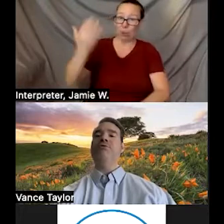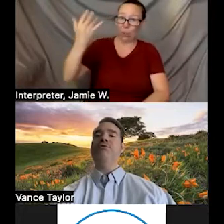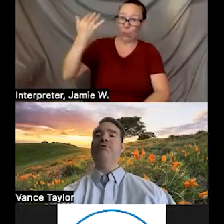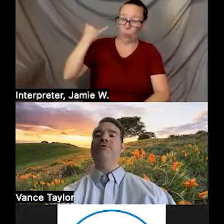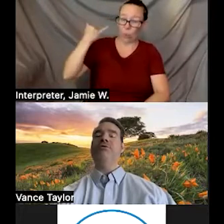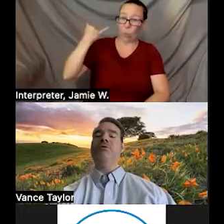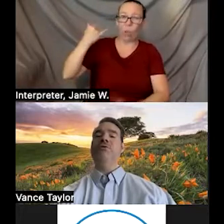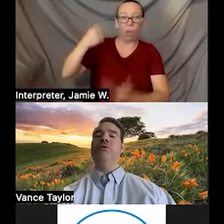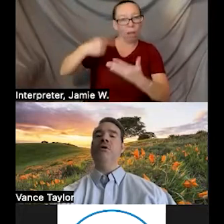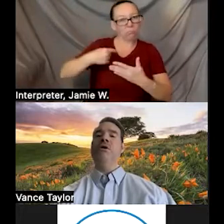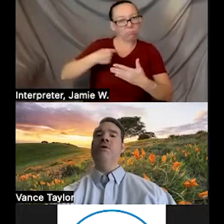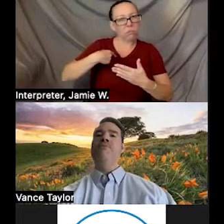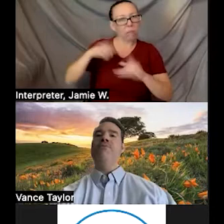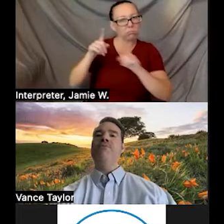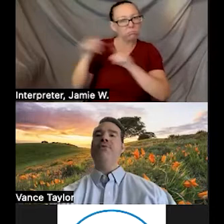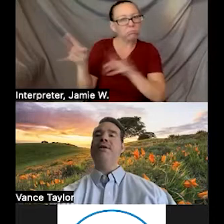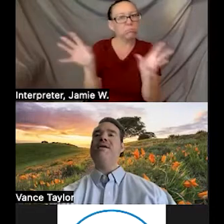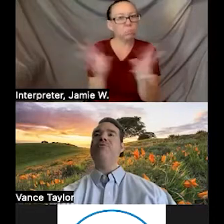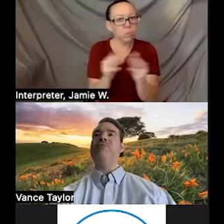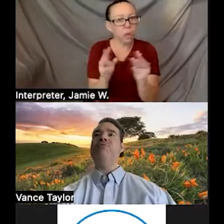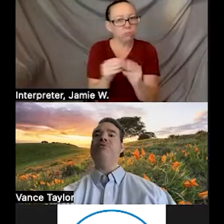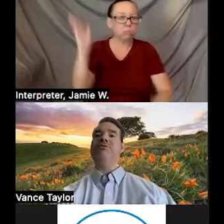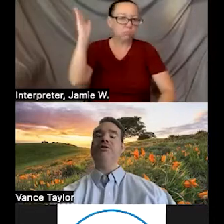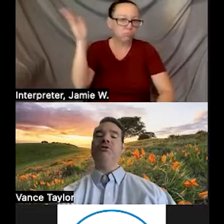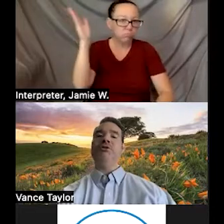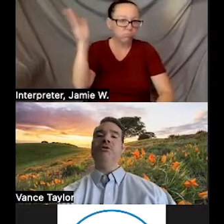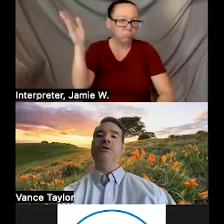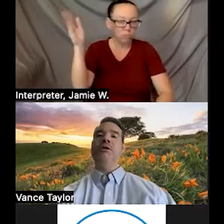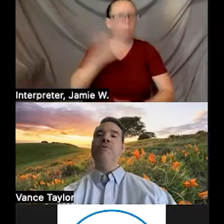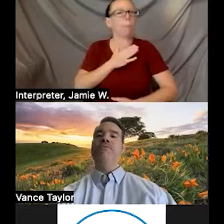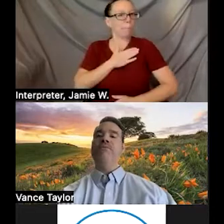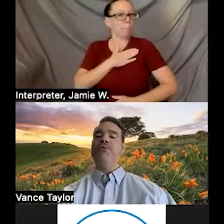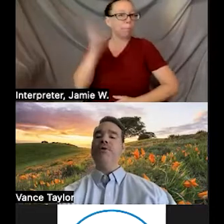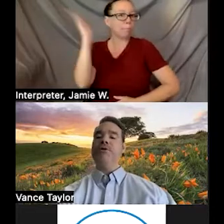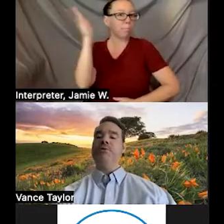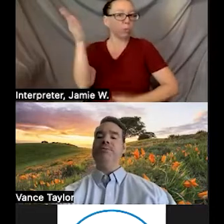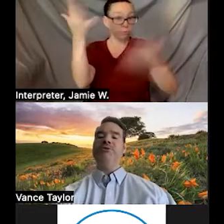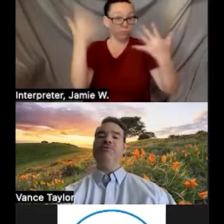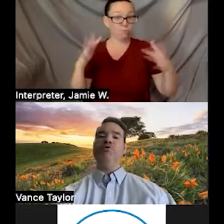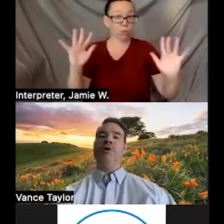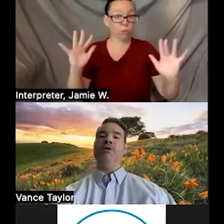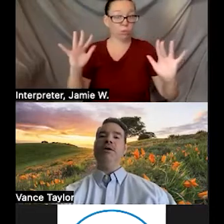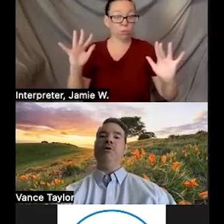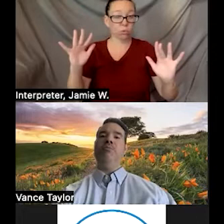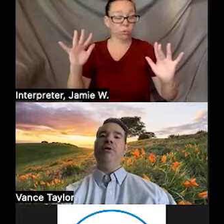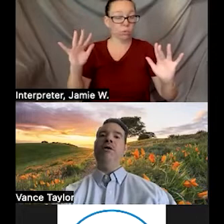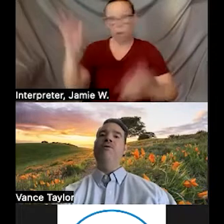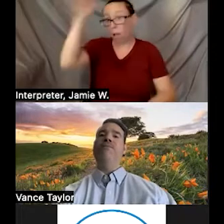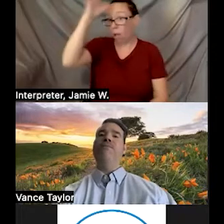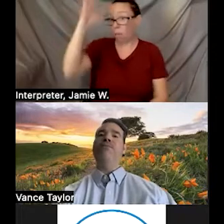4 years ago, 5 years ago. And after my presentation, a gentleman named Steve Storbachen came